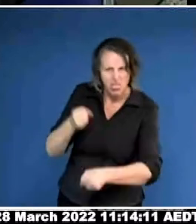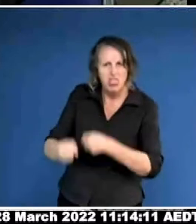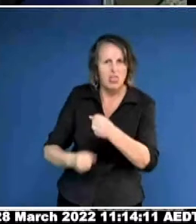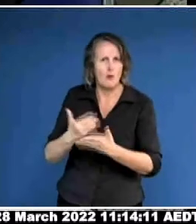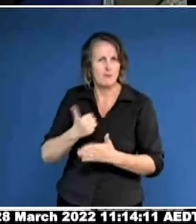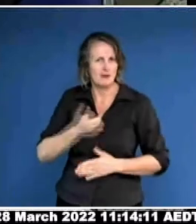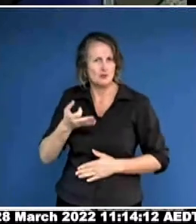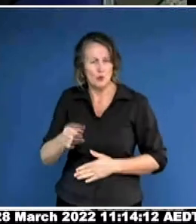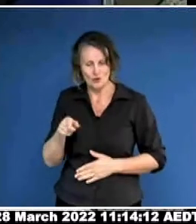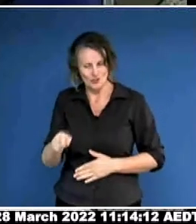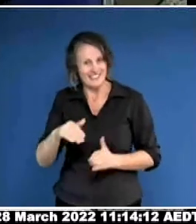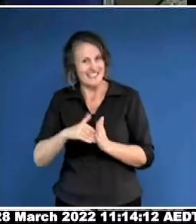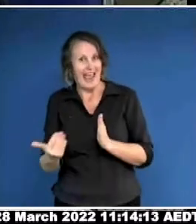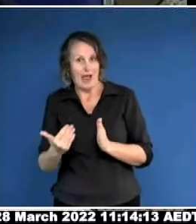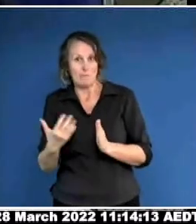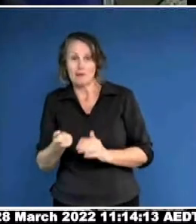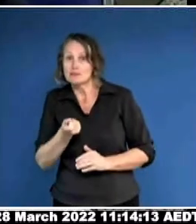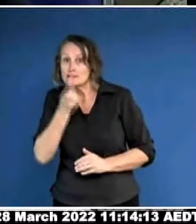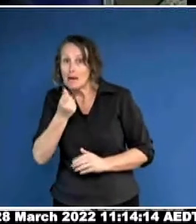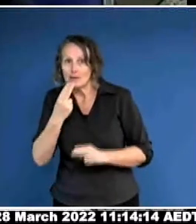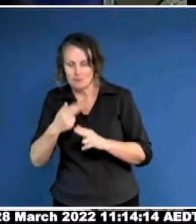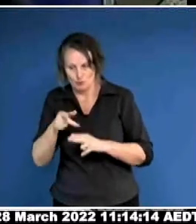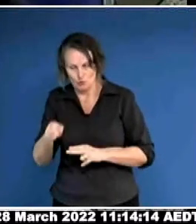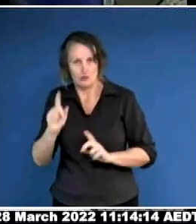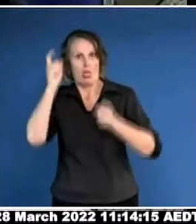me. She's terrified as well.